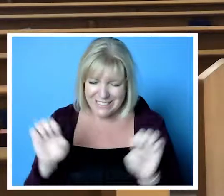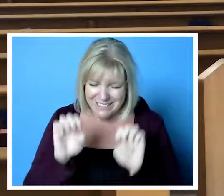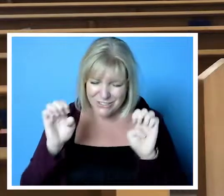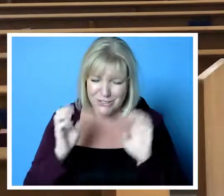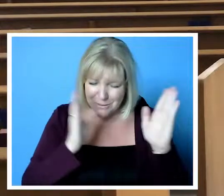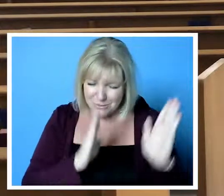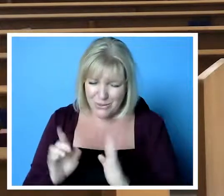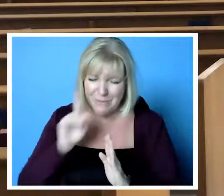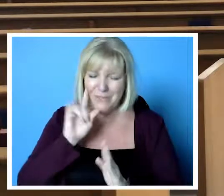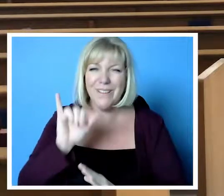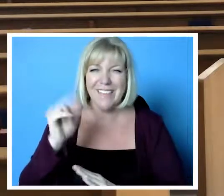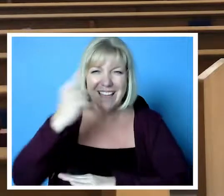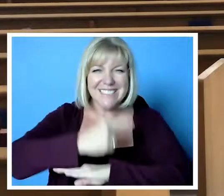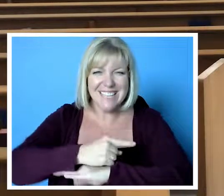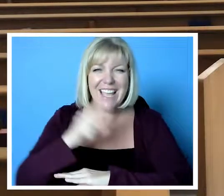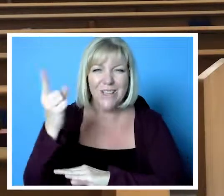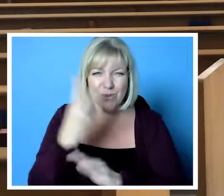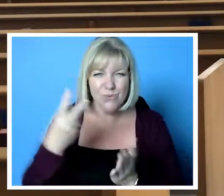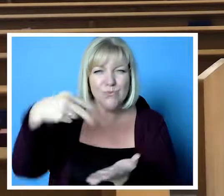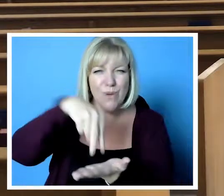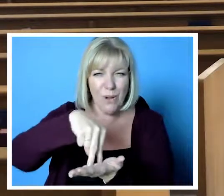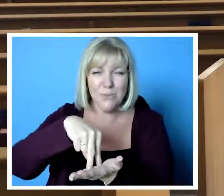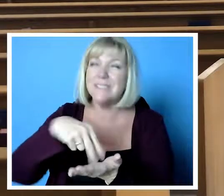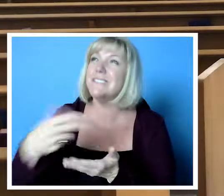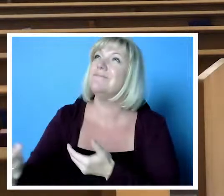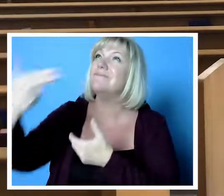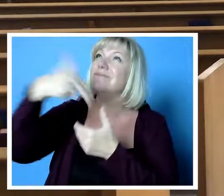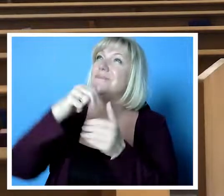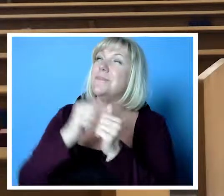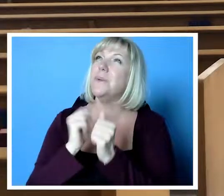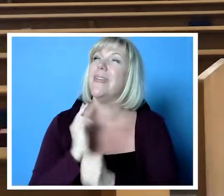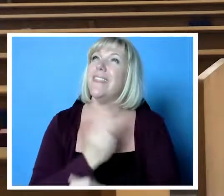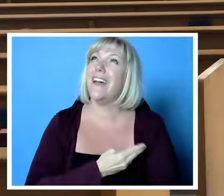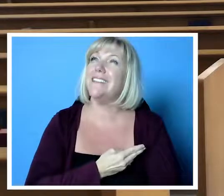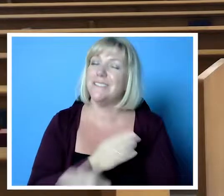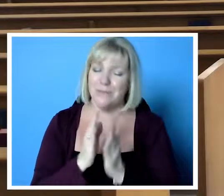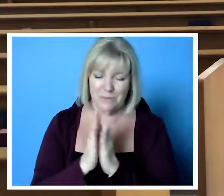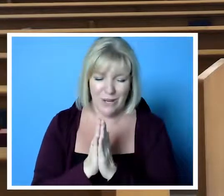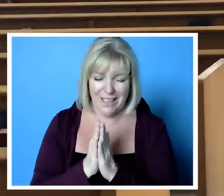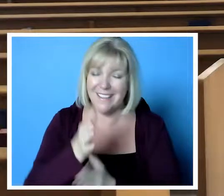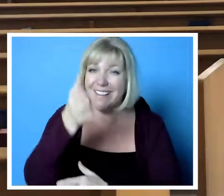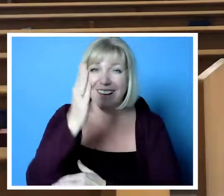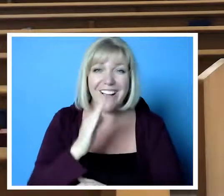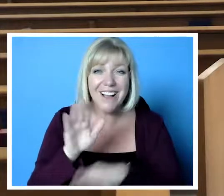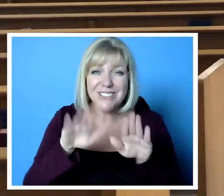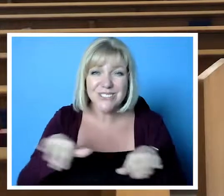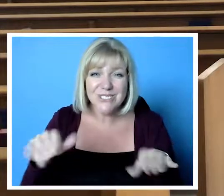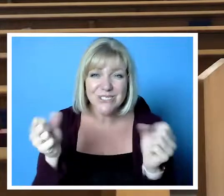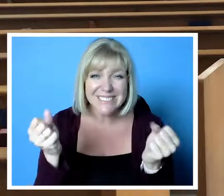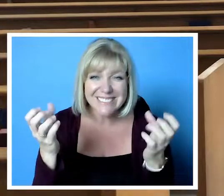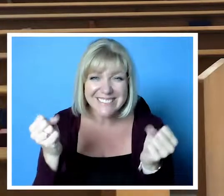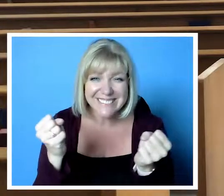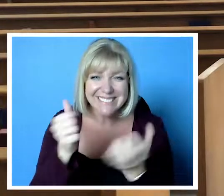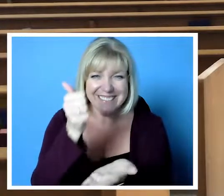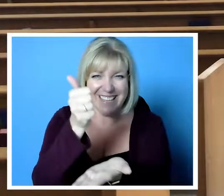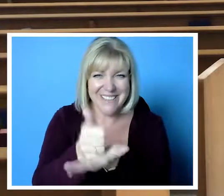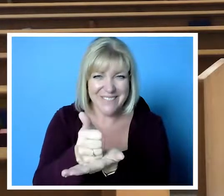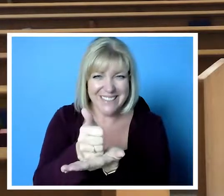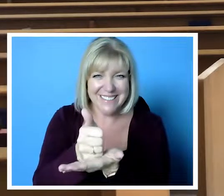for the celebration that is your resurrection. Be with us, we pray. And all God's children said,